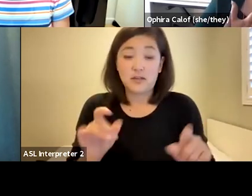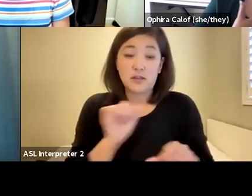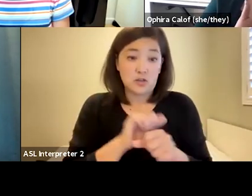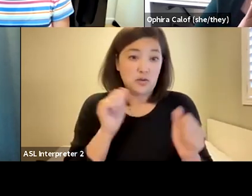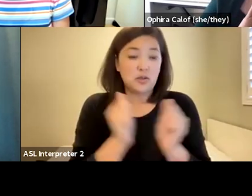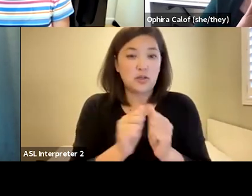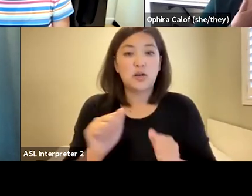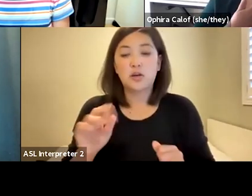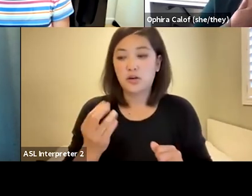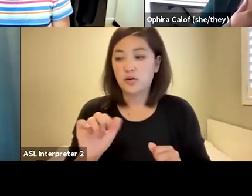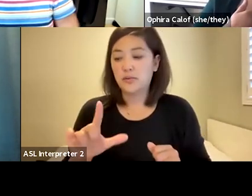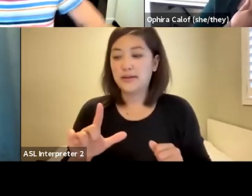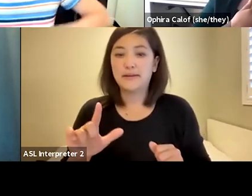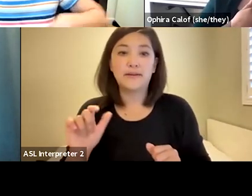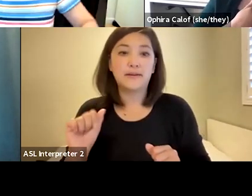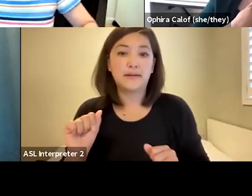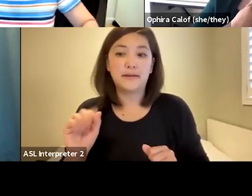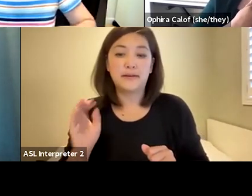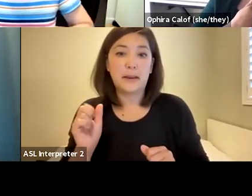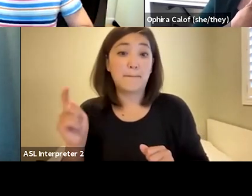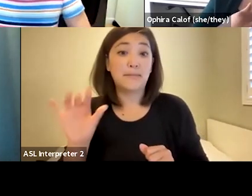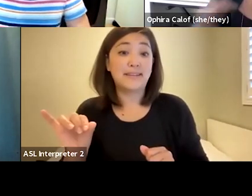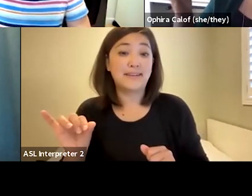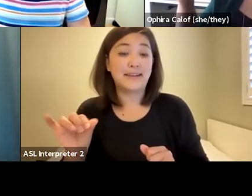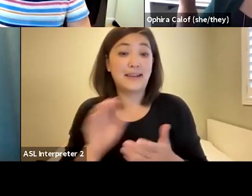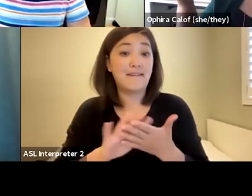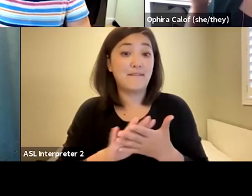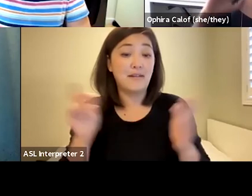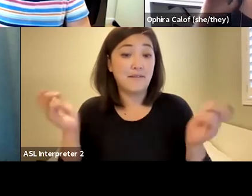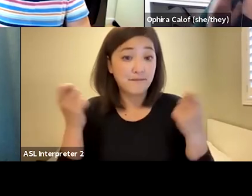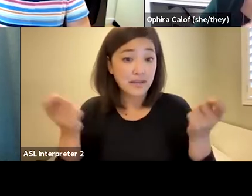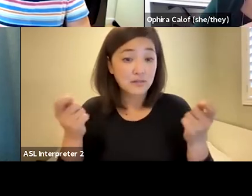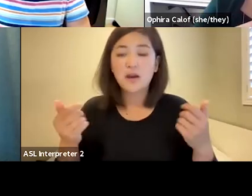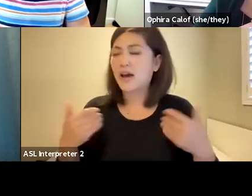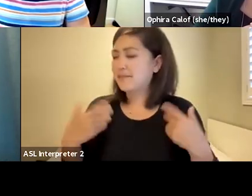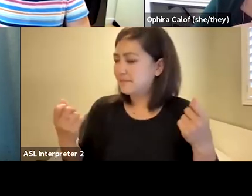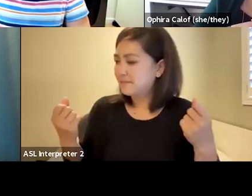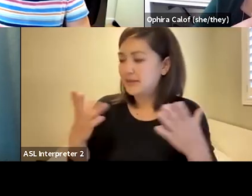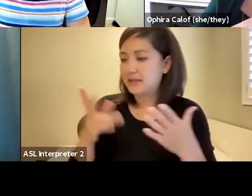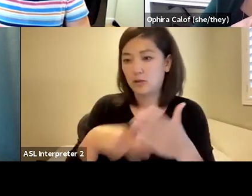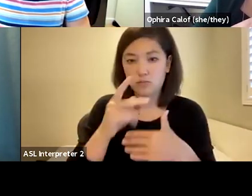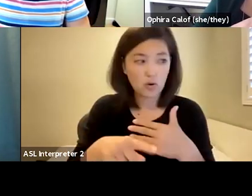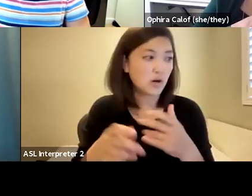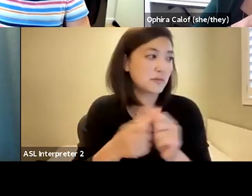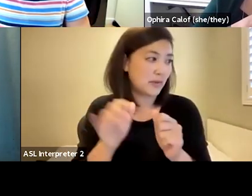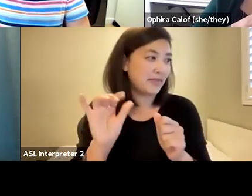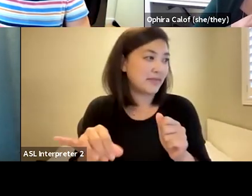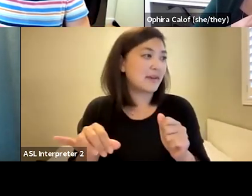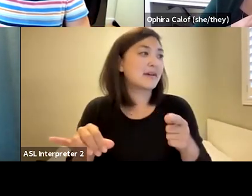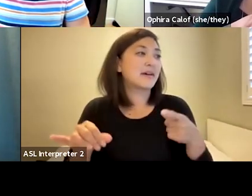Real Abilities Film Festival, and there's a number of programs associated with that